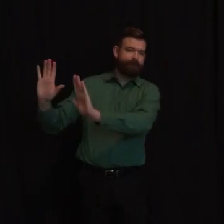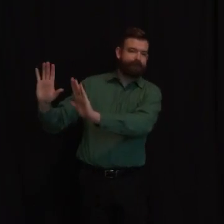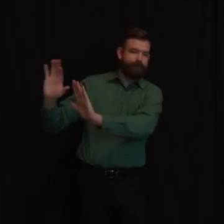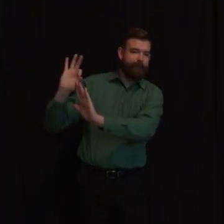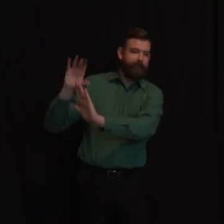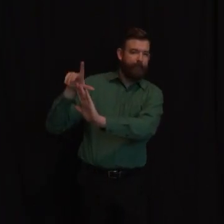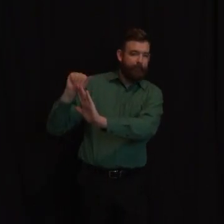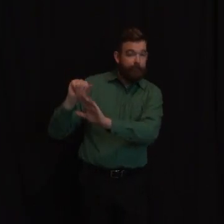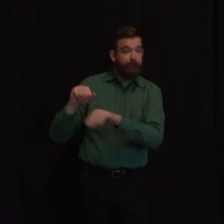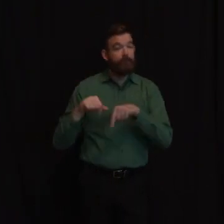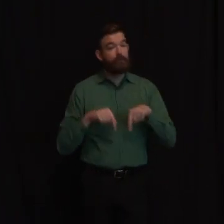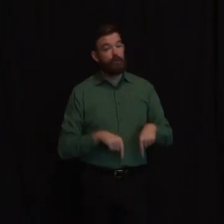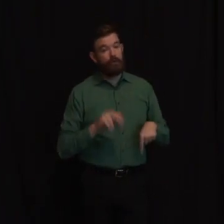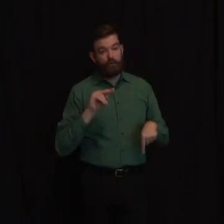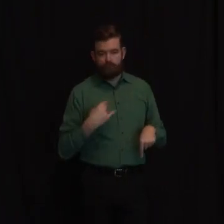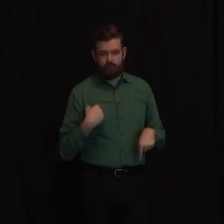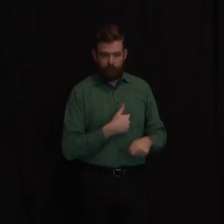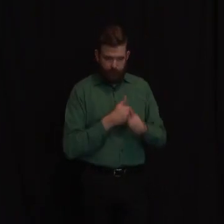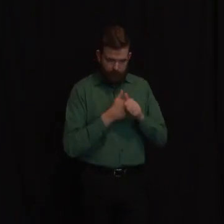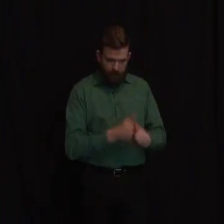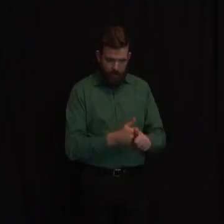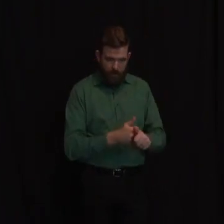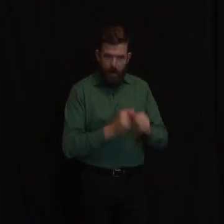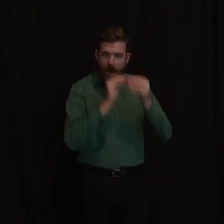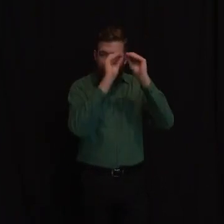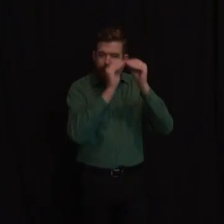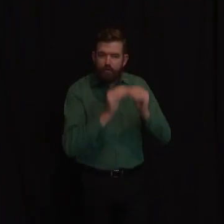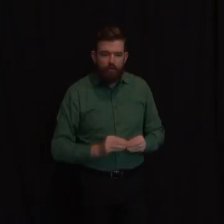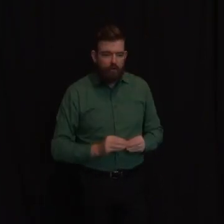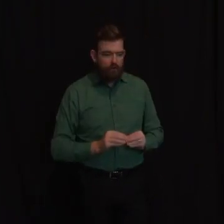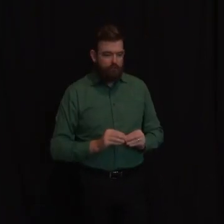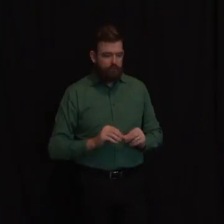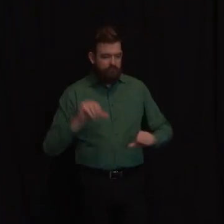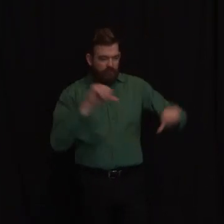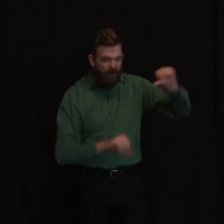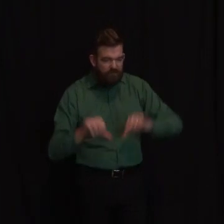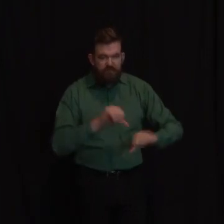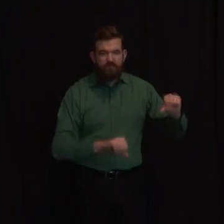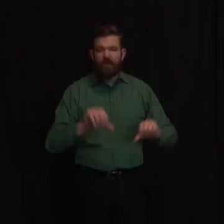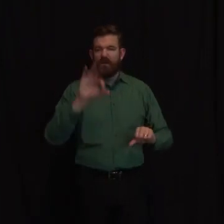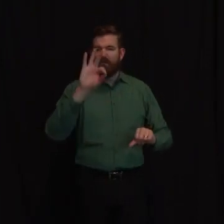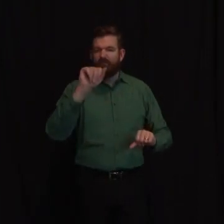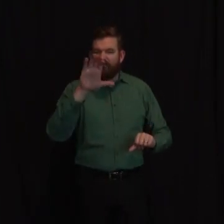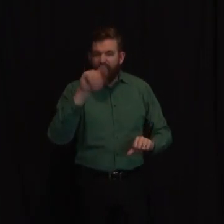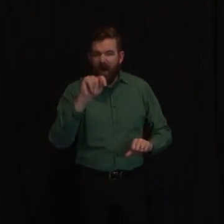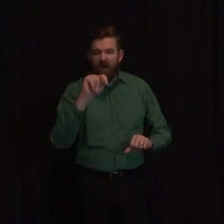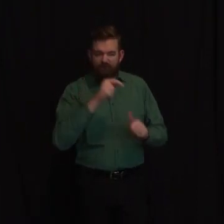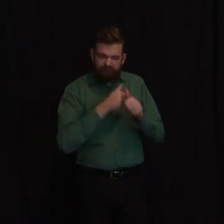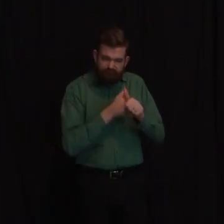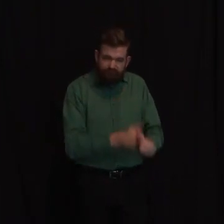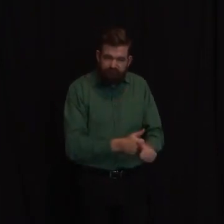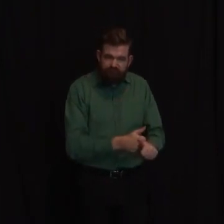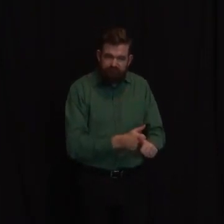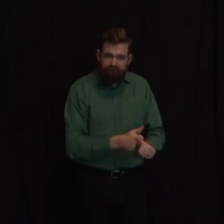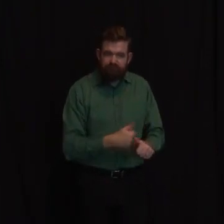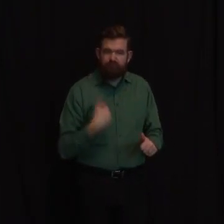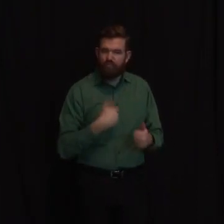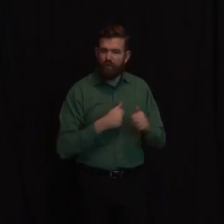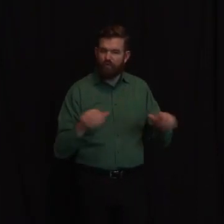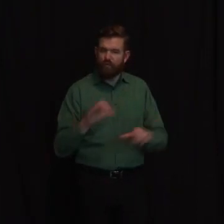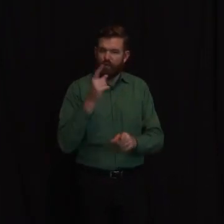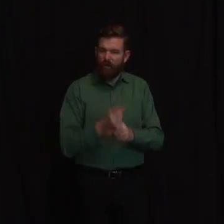data, I think you get something that looks like what we're doing. We can't predict on timing either. I mean, in other words, I think it's fair to